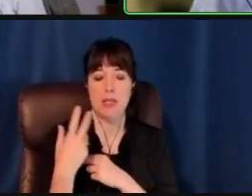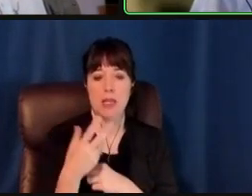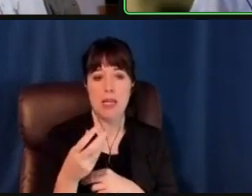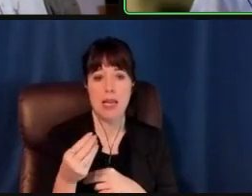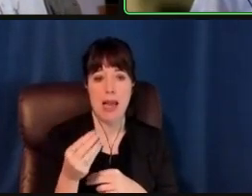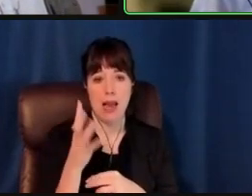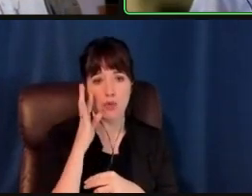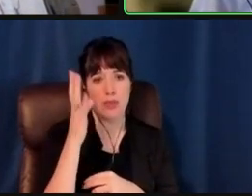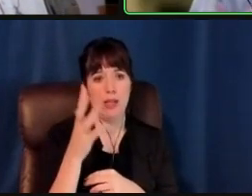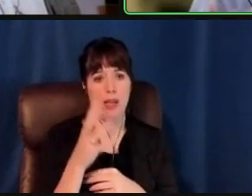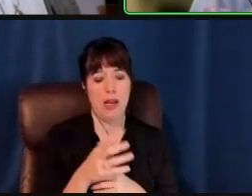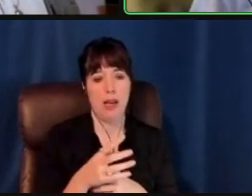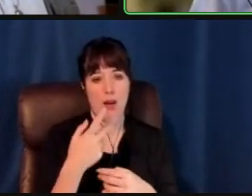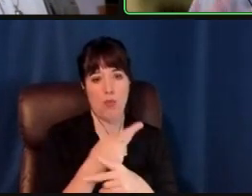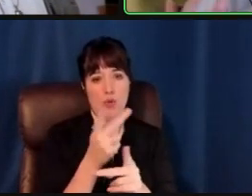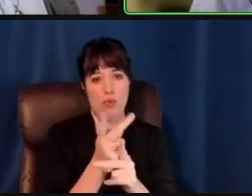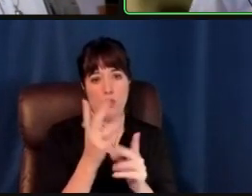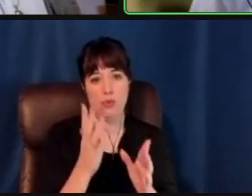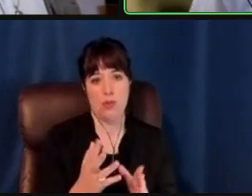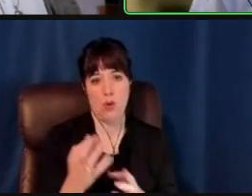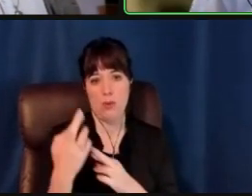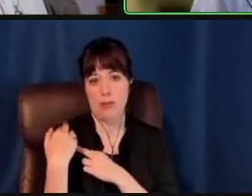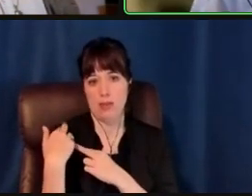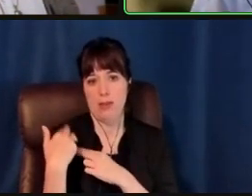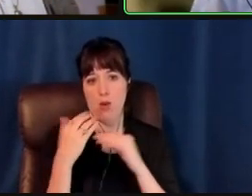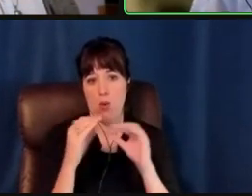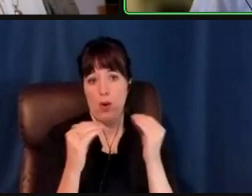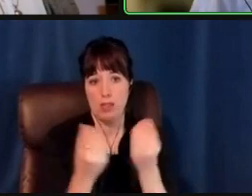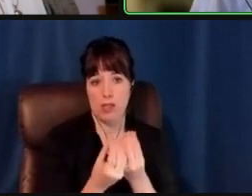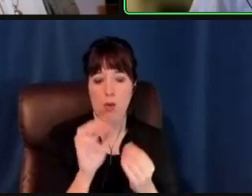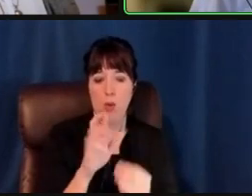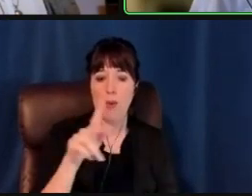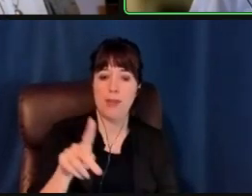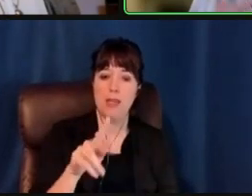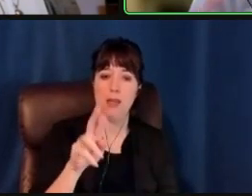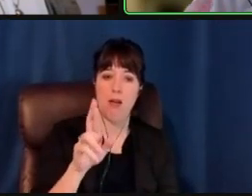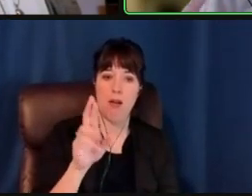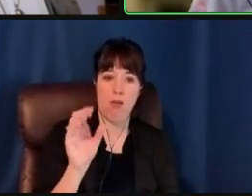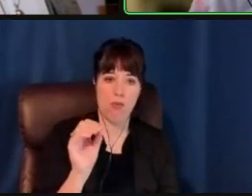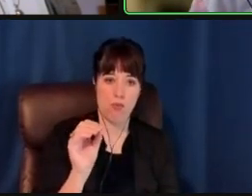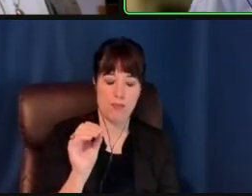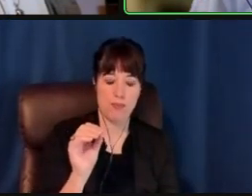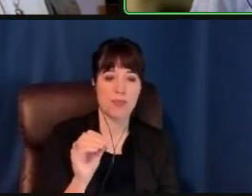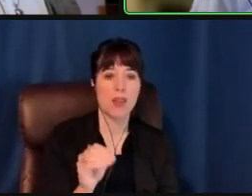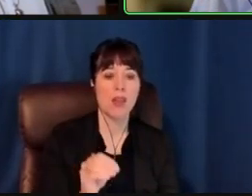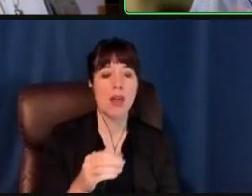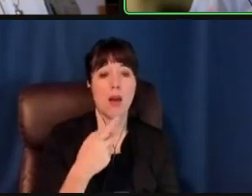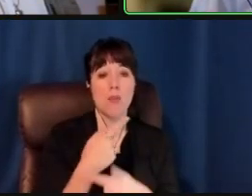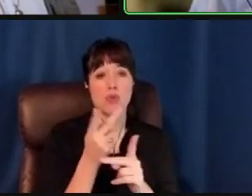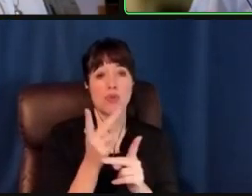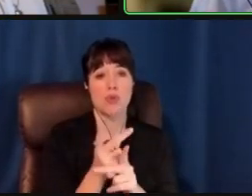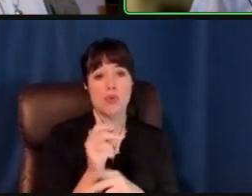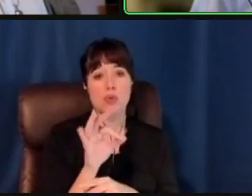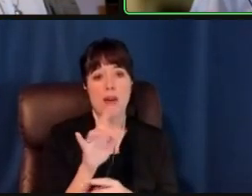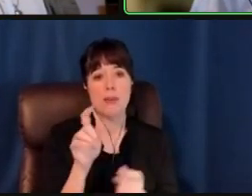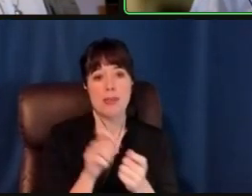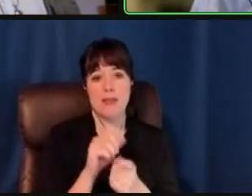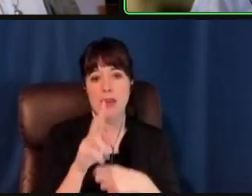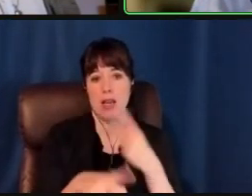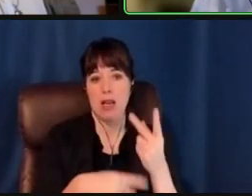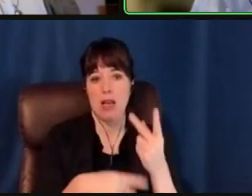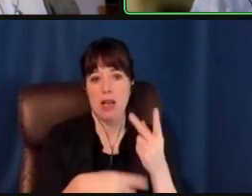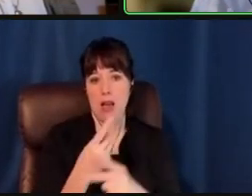creating producer responsibility organizations, or a PRO. Producers of certain types of